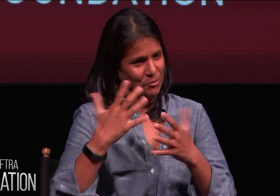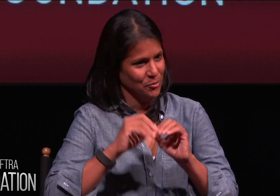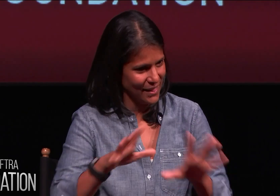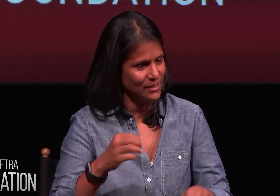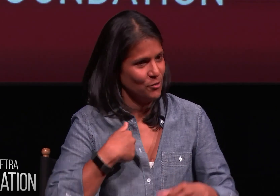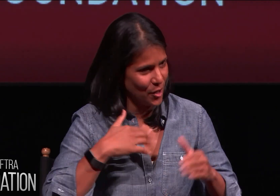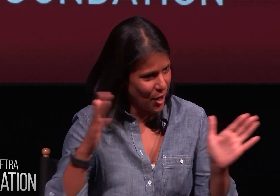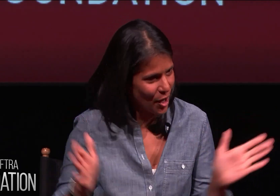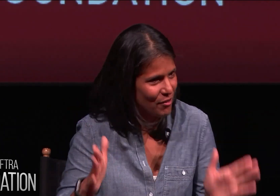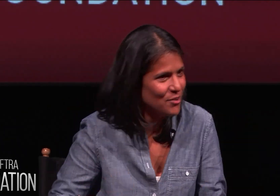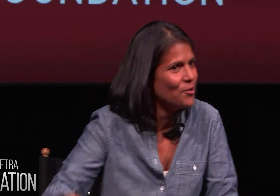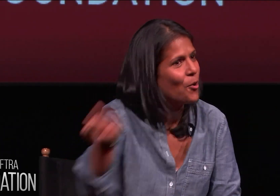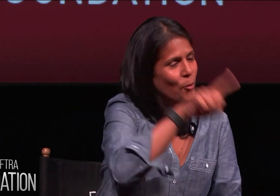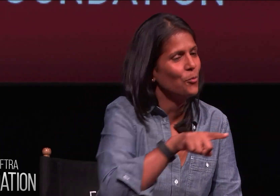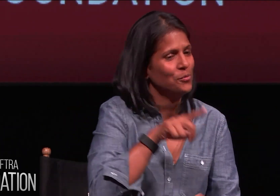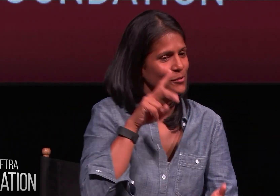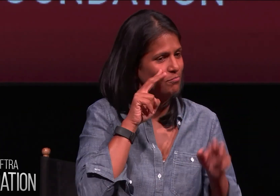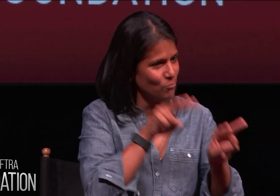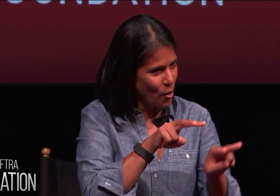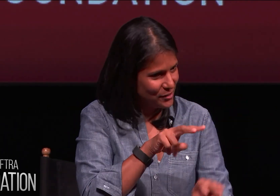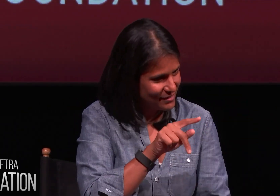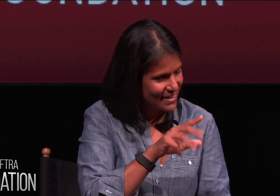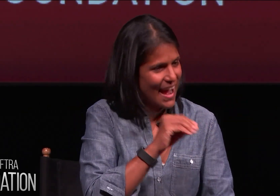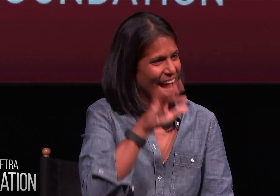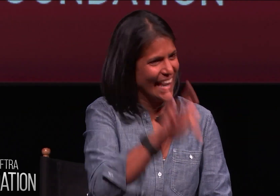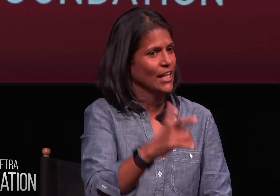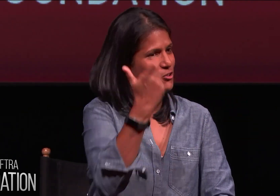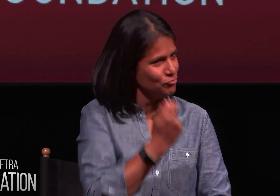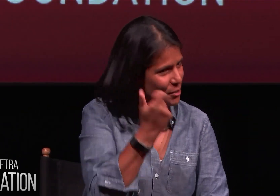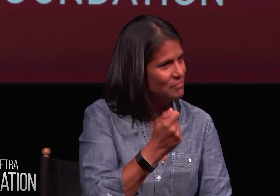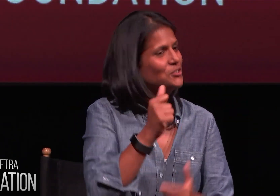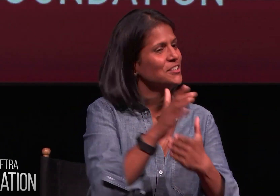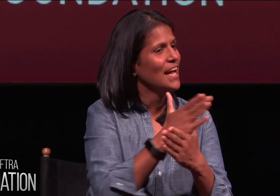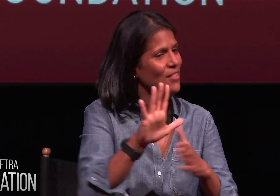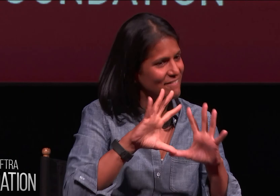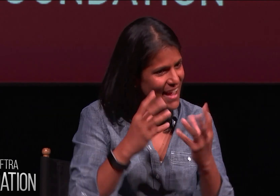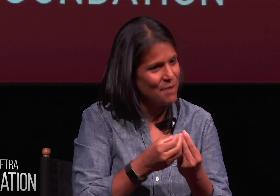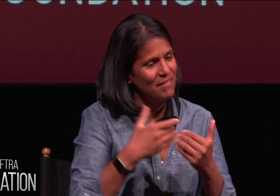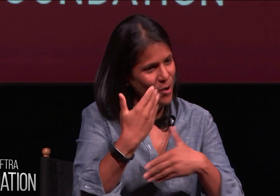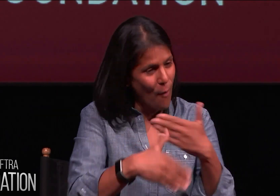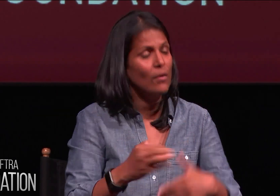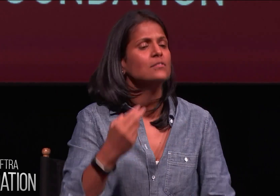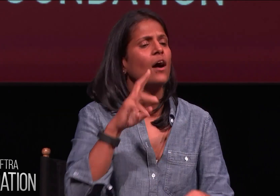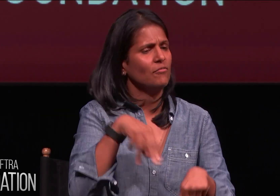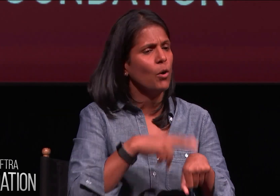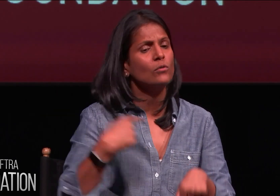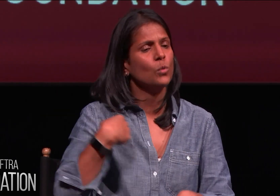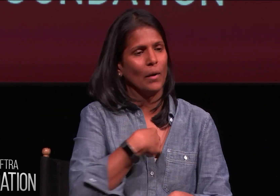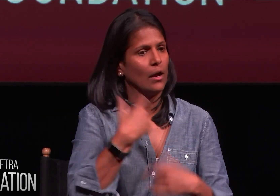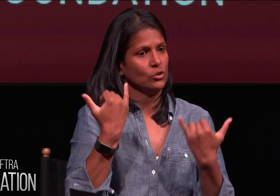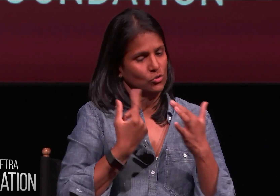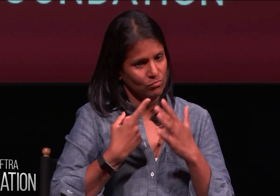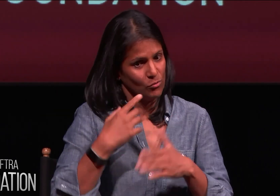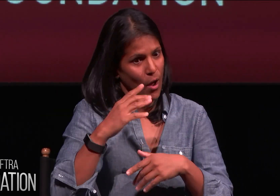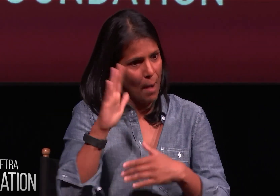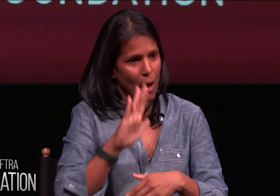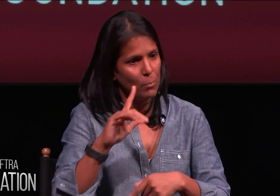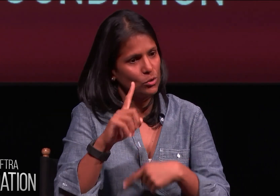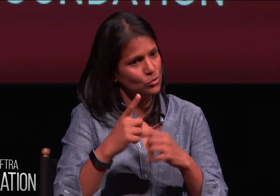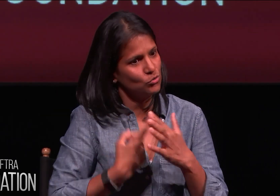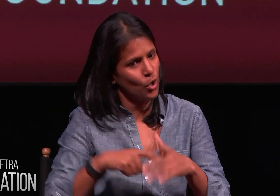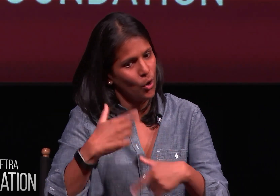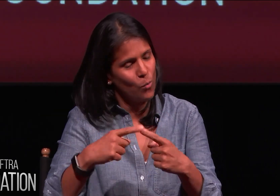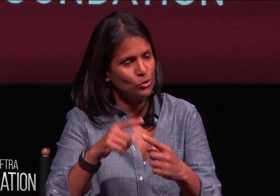which was recent. And we're encouraging you all to subscribe on YouTube to our